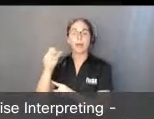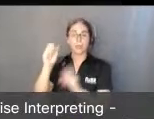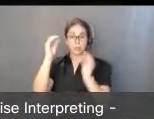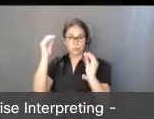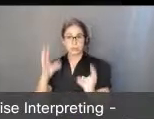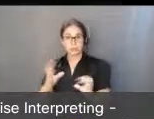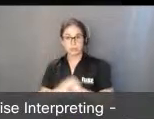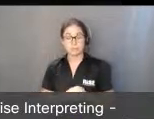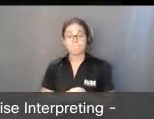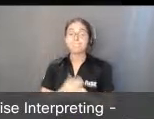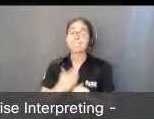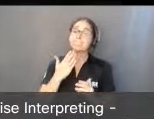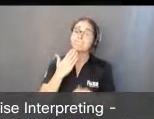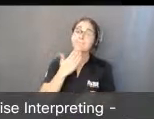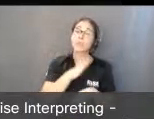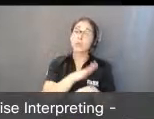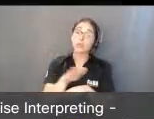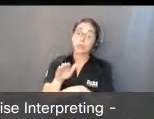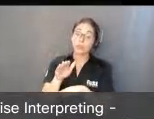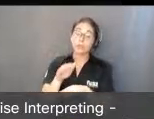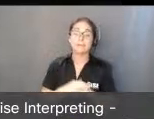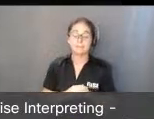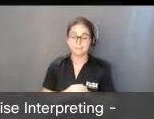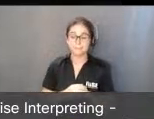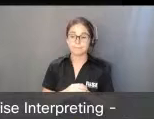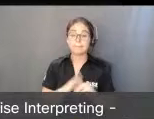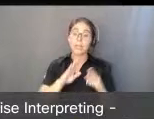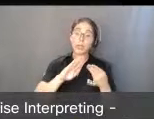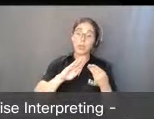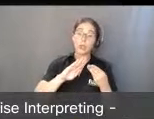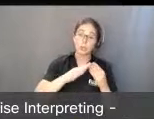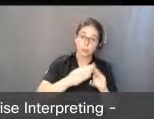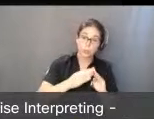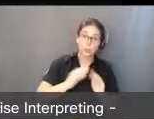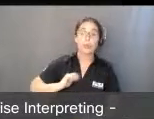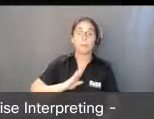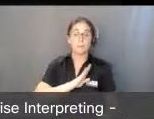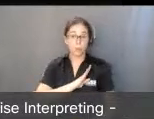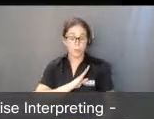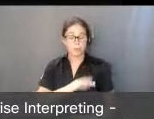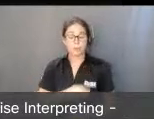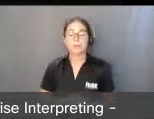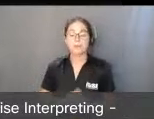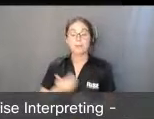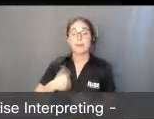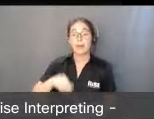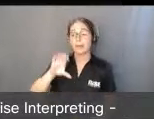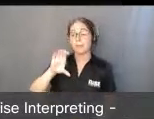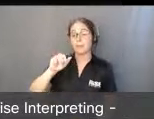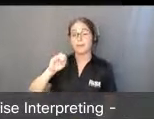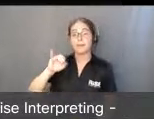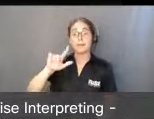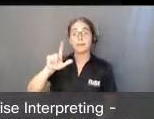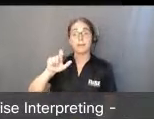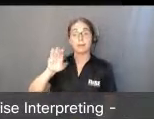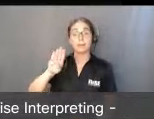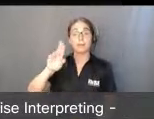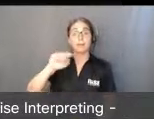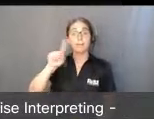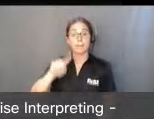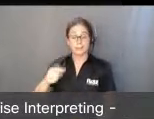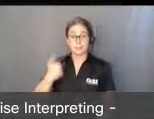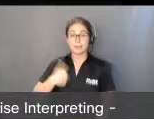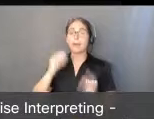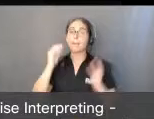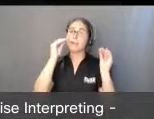members, superintendent, CJUSD employees, community members, and stakeholders. My name is Camille Butts, and I am an educator at Grand Terrace High